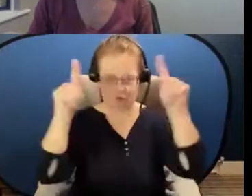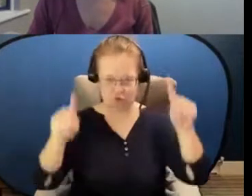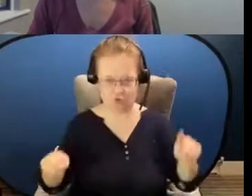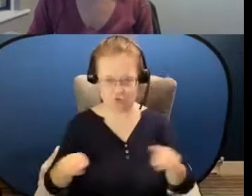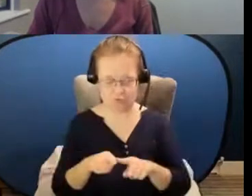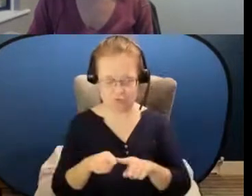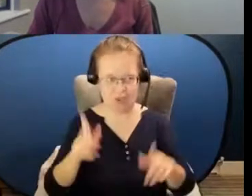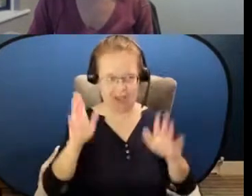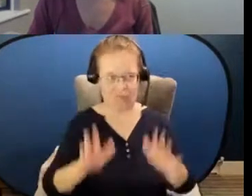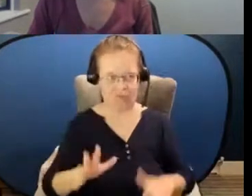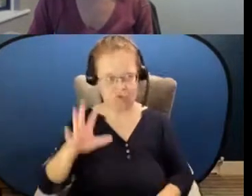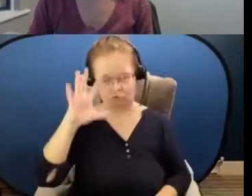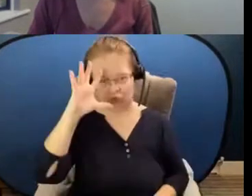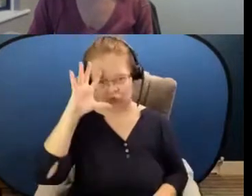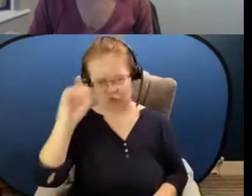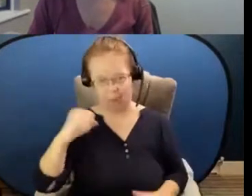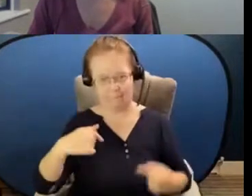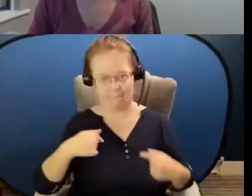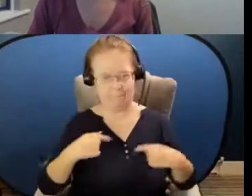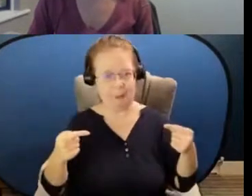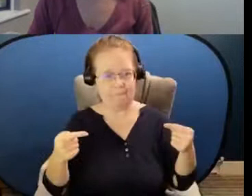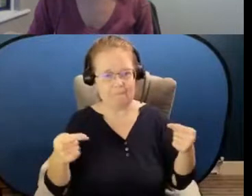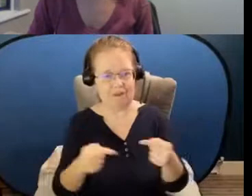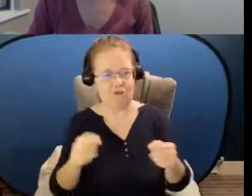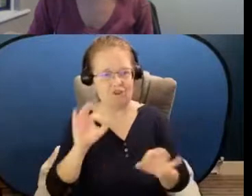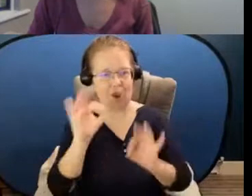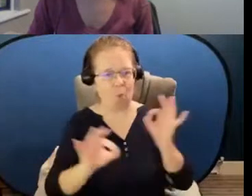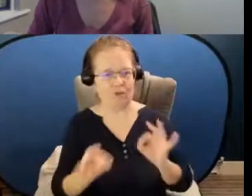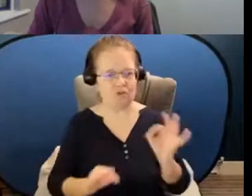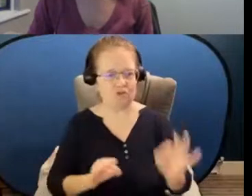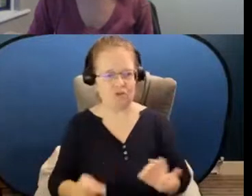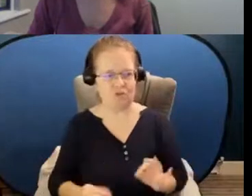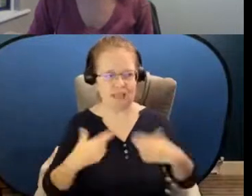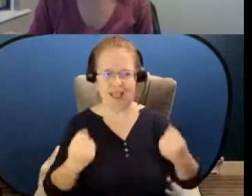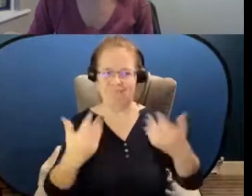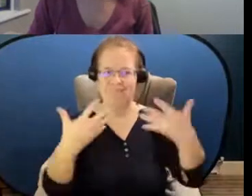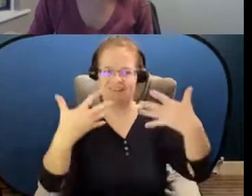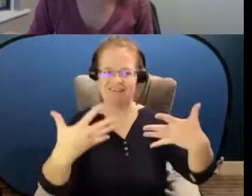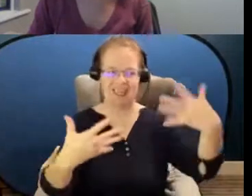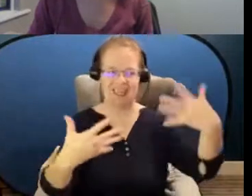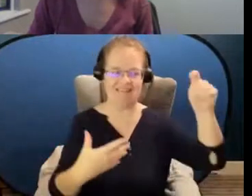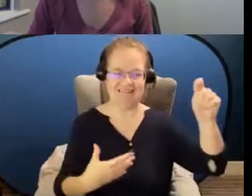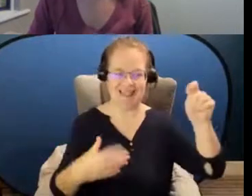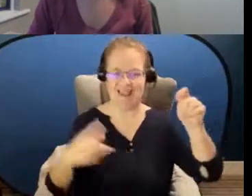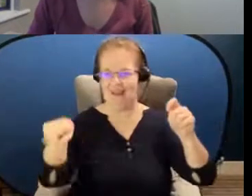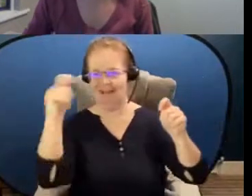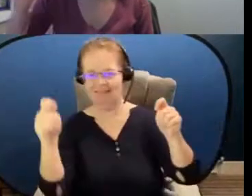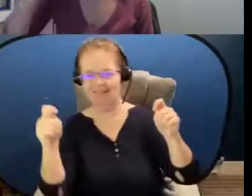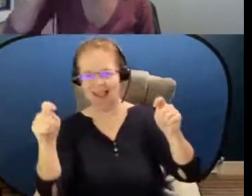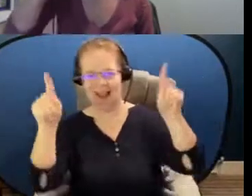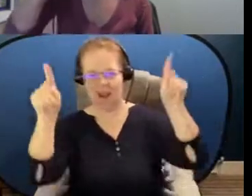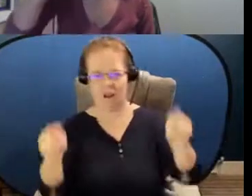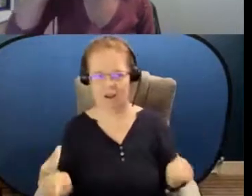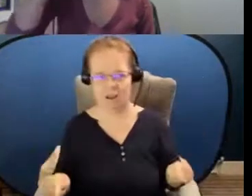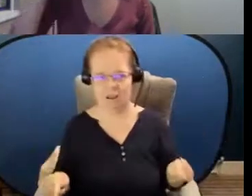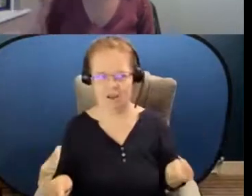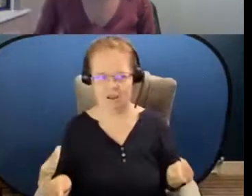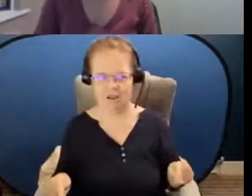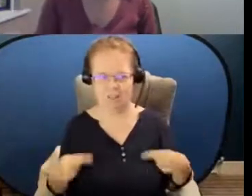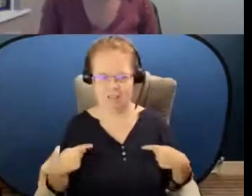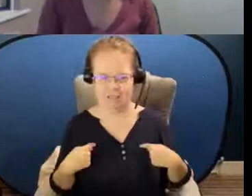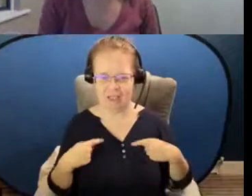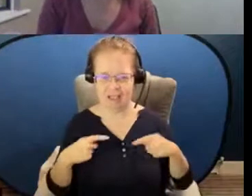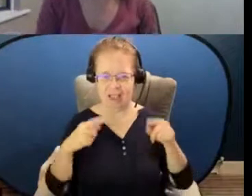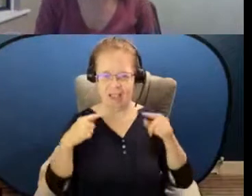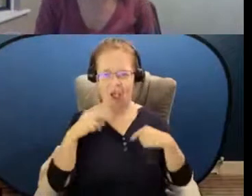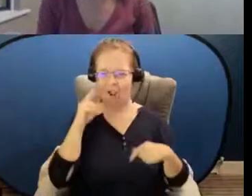having to remember my matching question items, and I have 10 items on one side and 10 items on the other, well, if I can see and read,